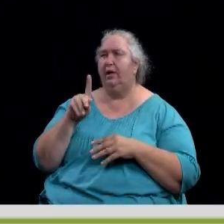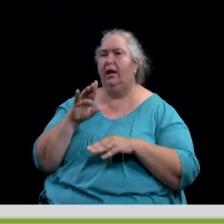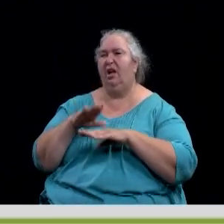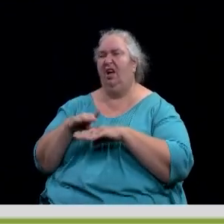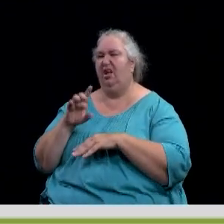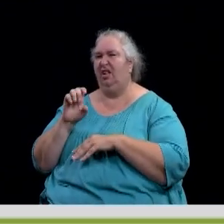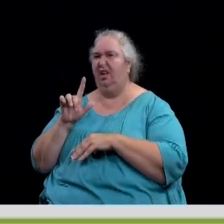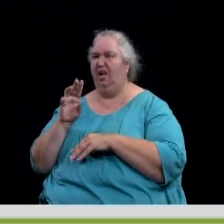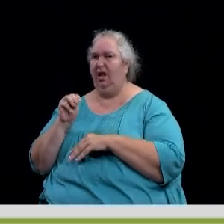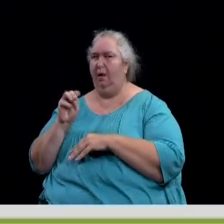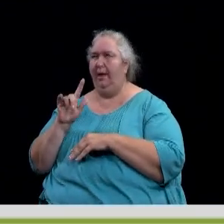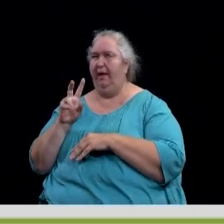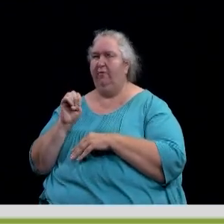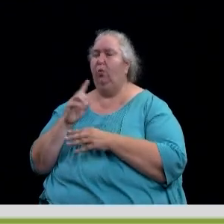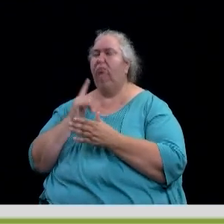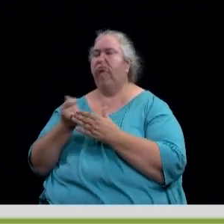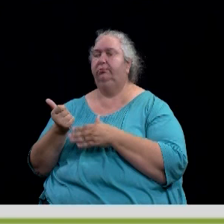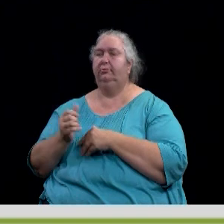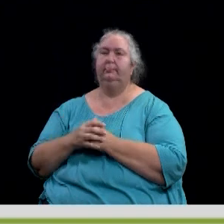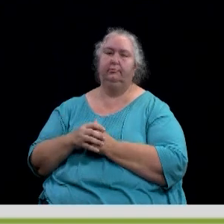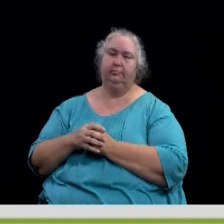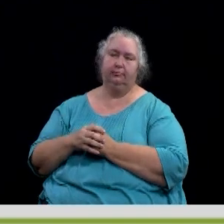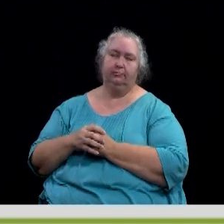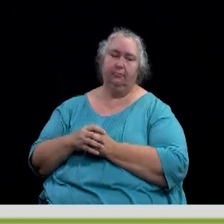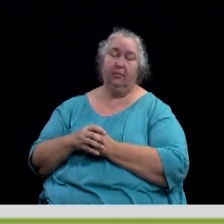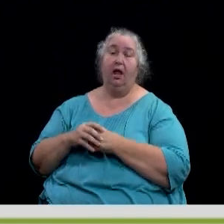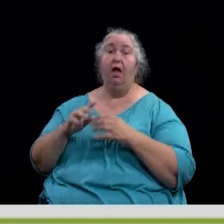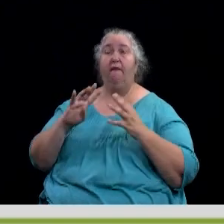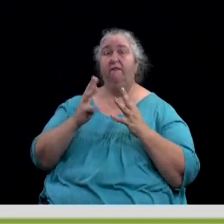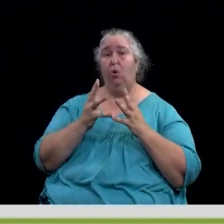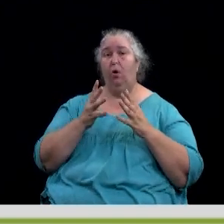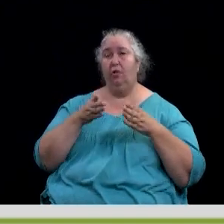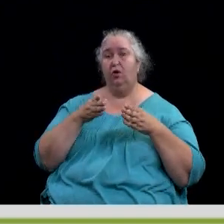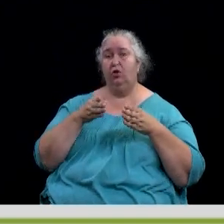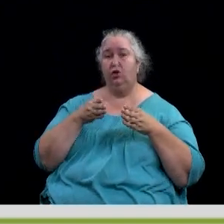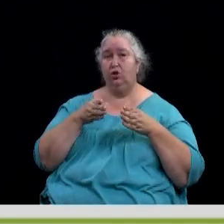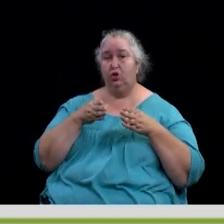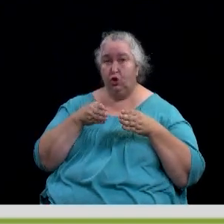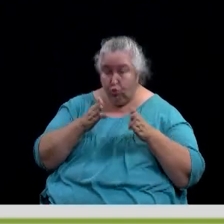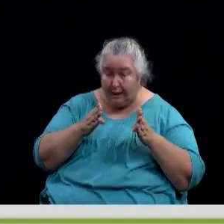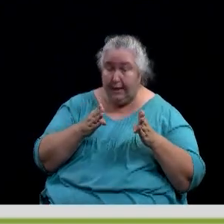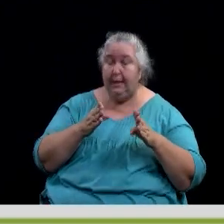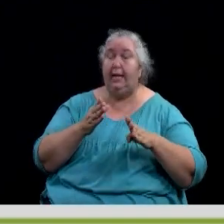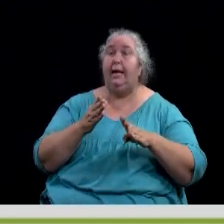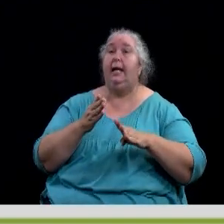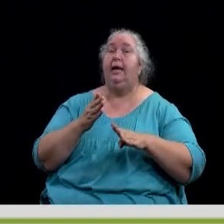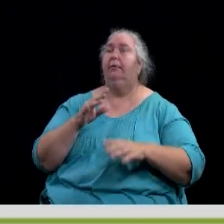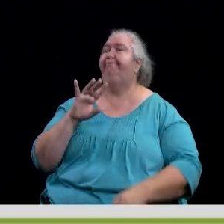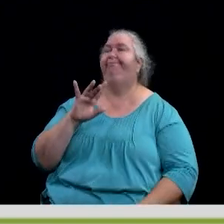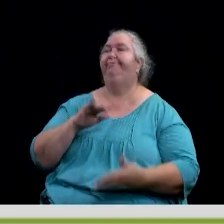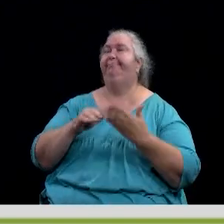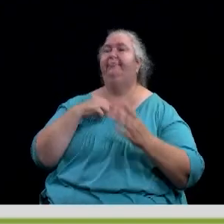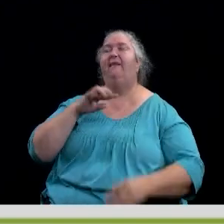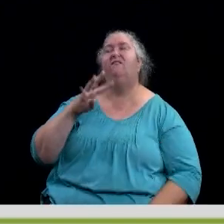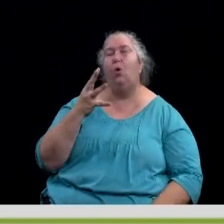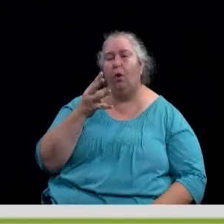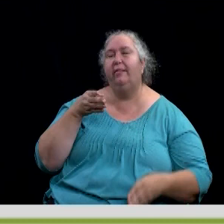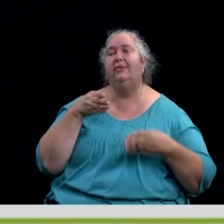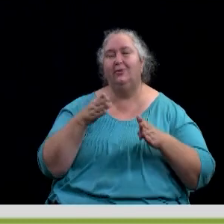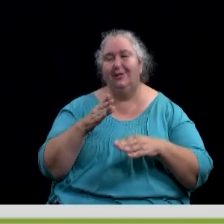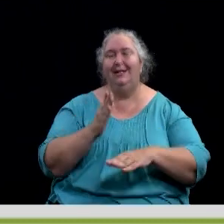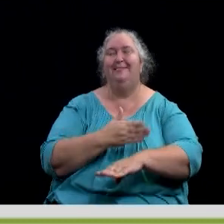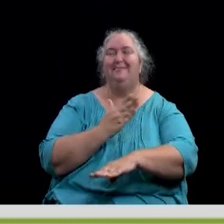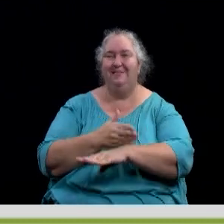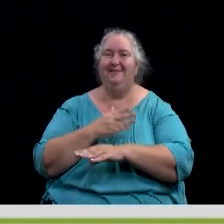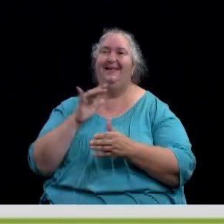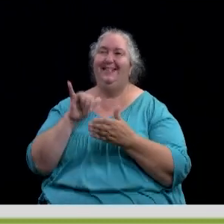4th Street improvements. This project is in the preliminary phase of design work, and it is evident the amount of work to be addressed and